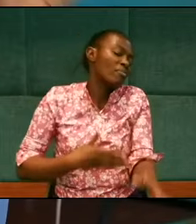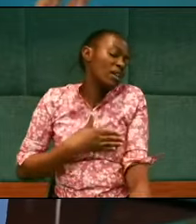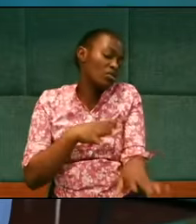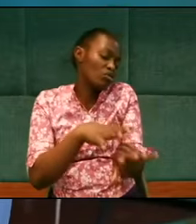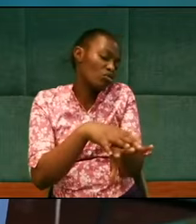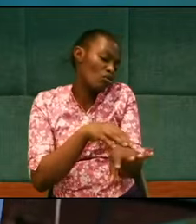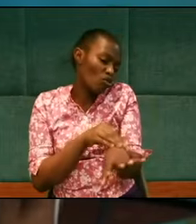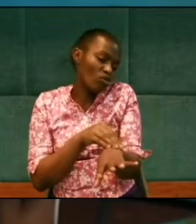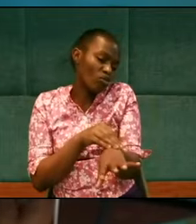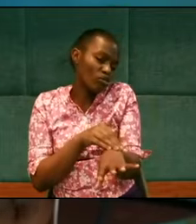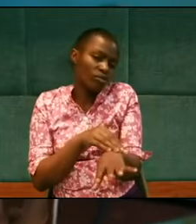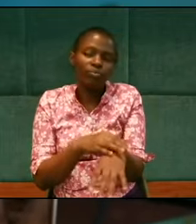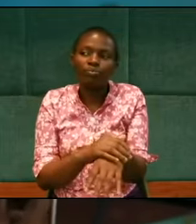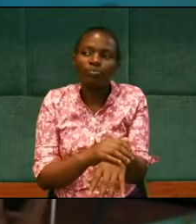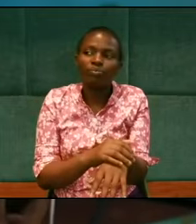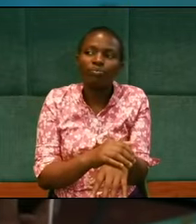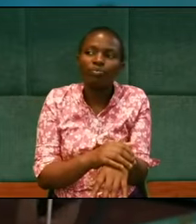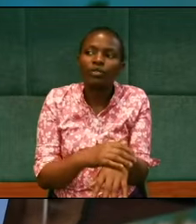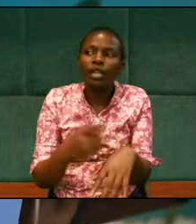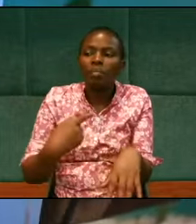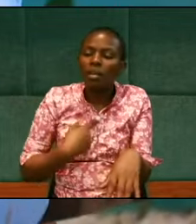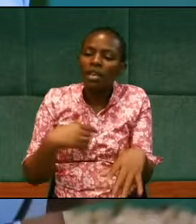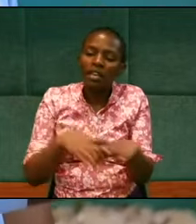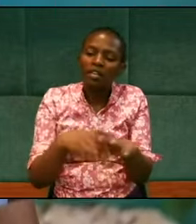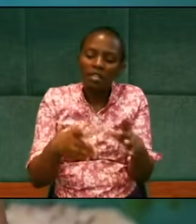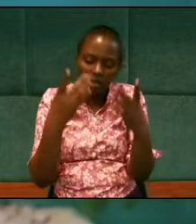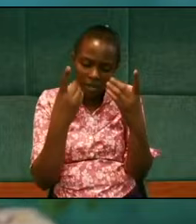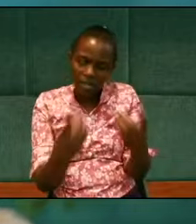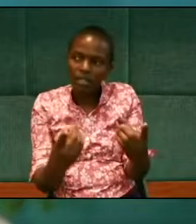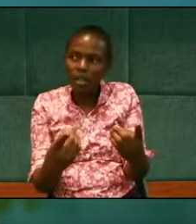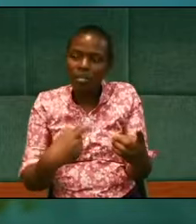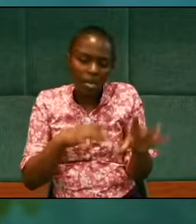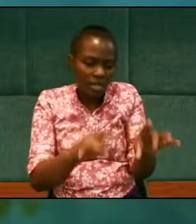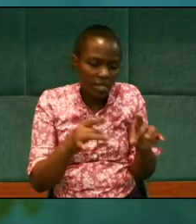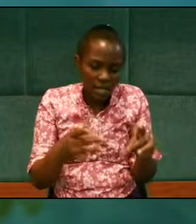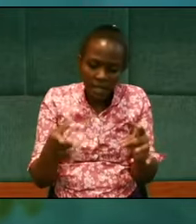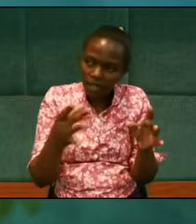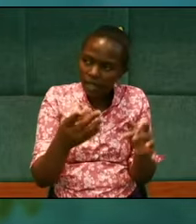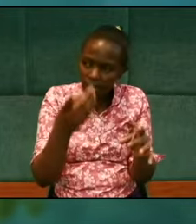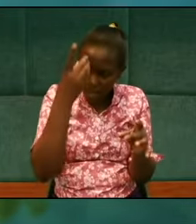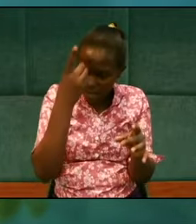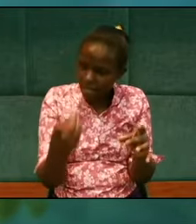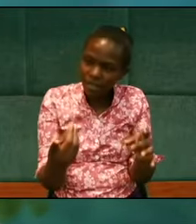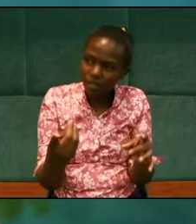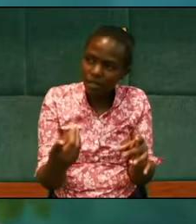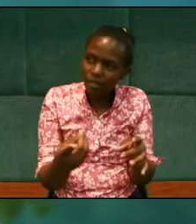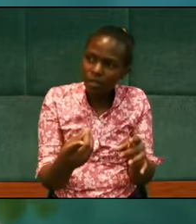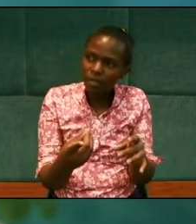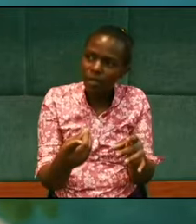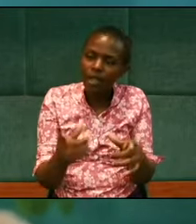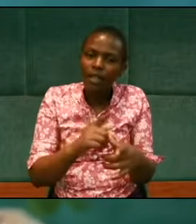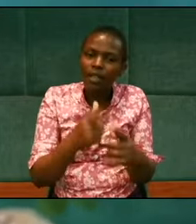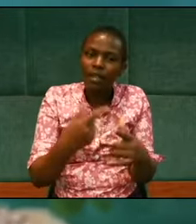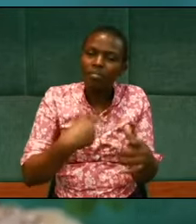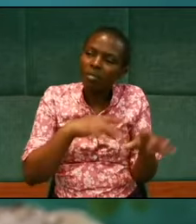slow in taking decisions. I take decisions like a laser. A laser liar, I take